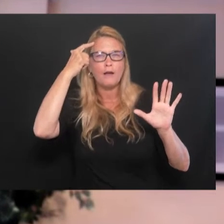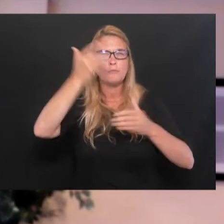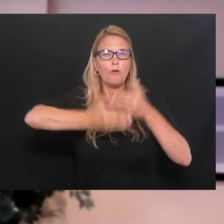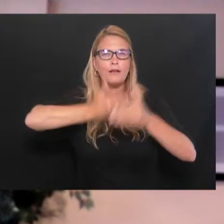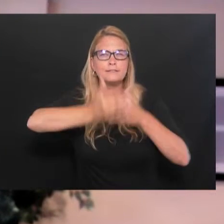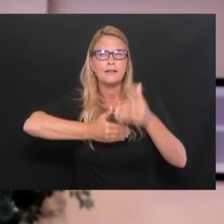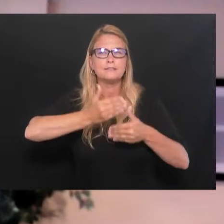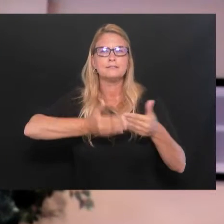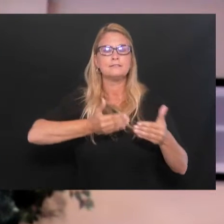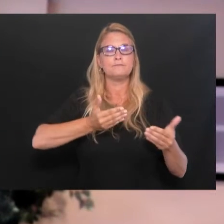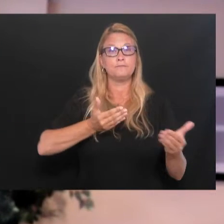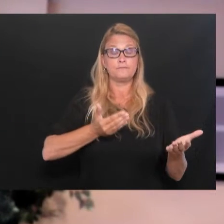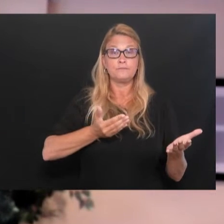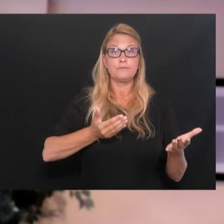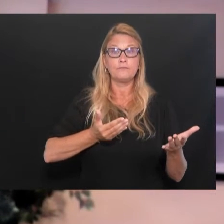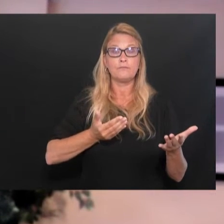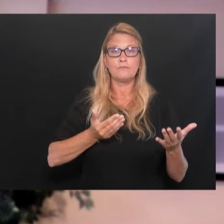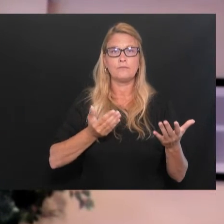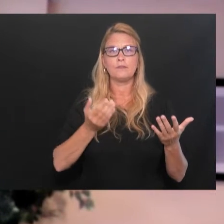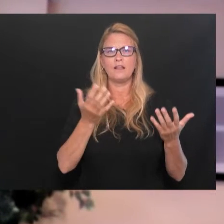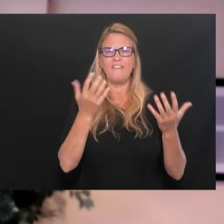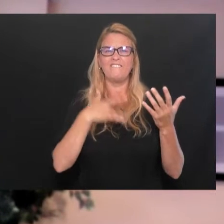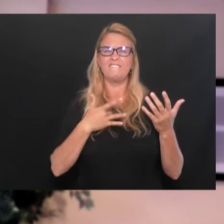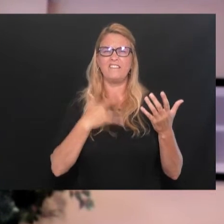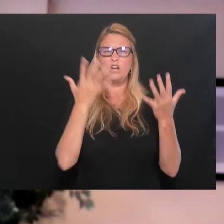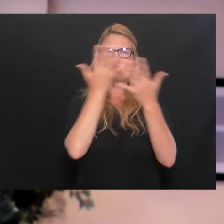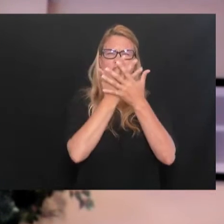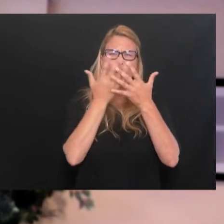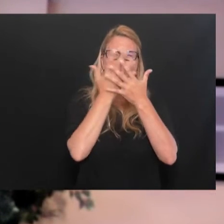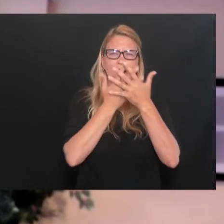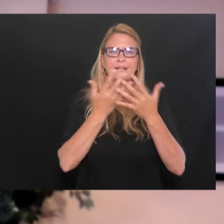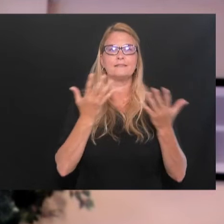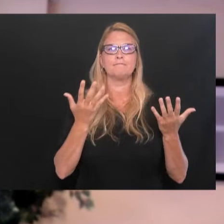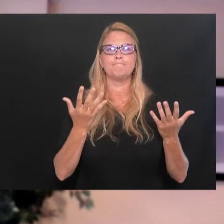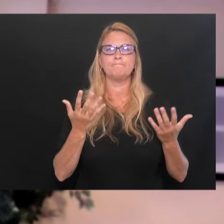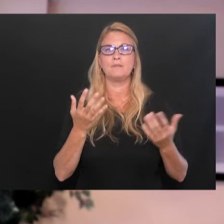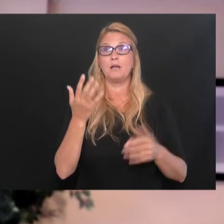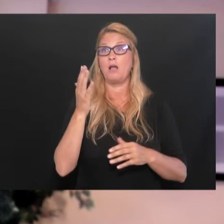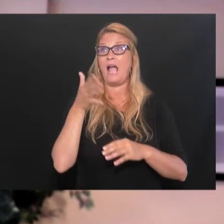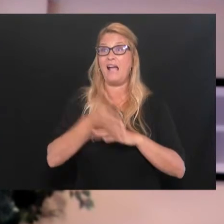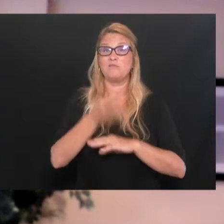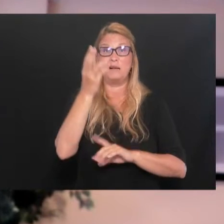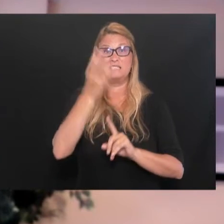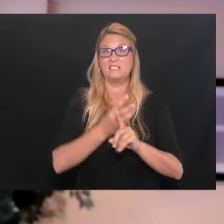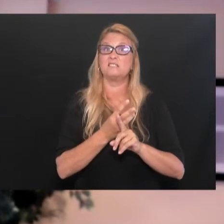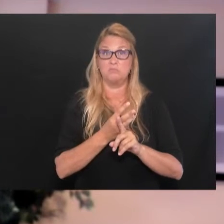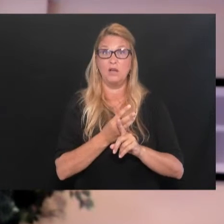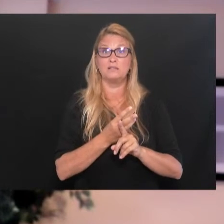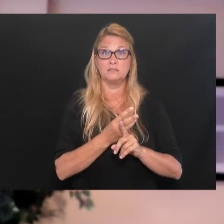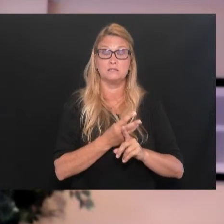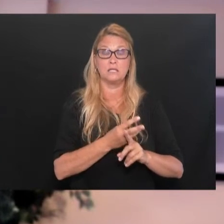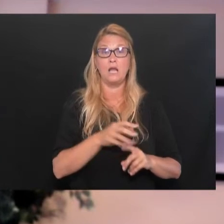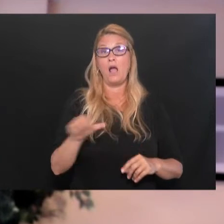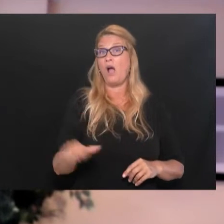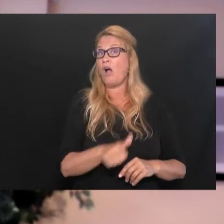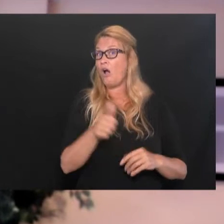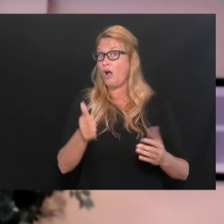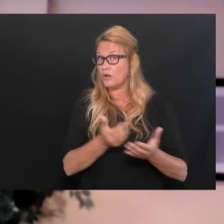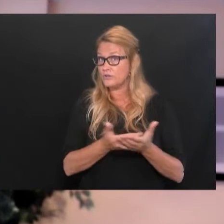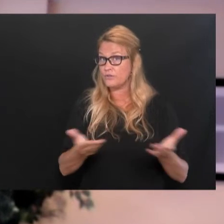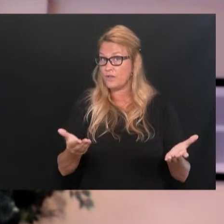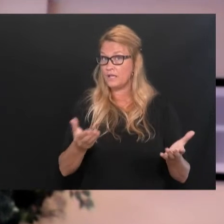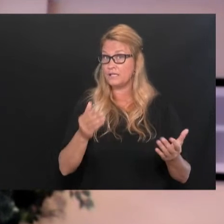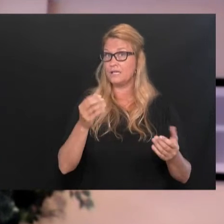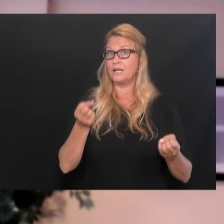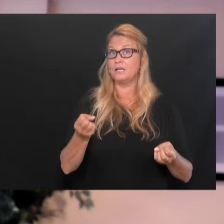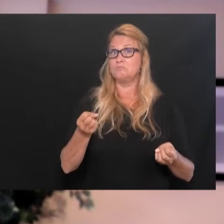processing, even as much as 6 months after having COVID-19. The other thing is there's a number of people now